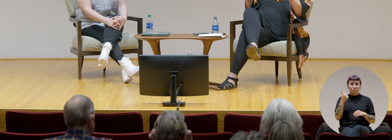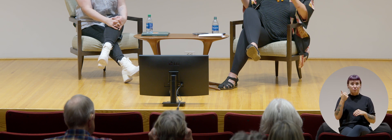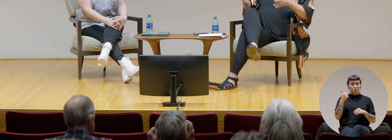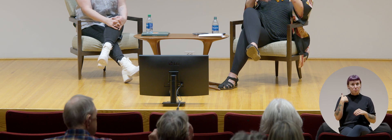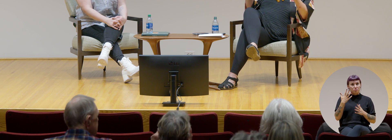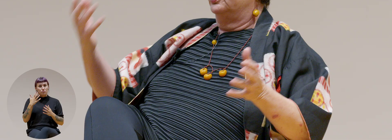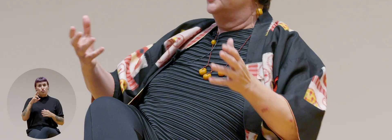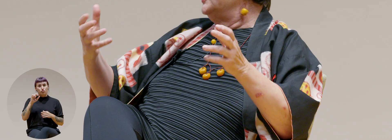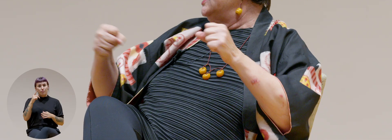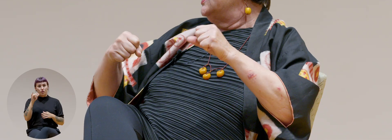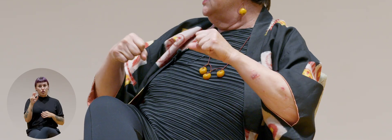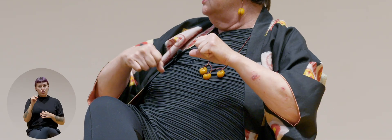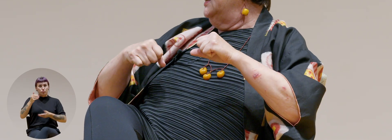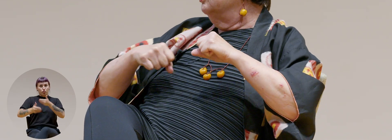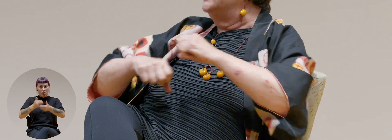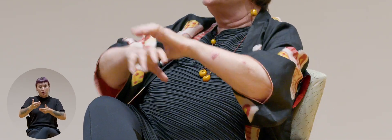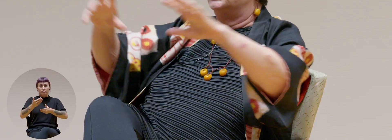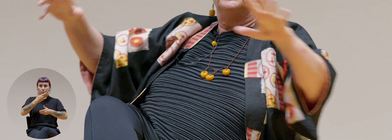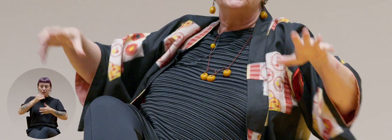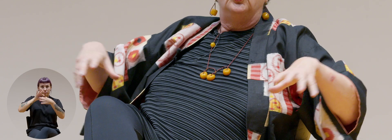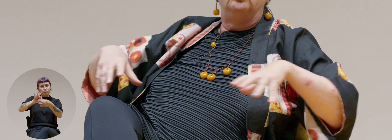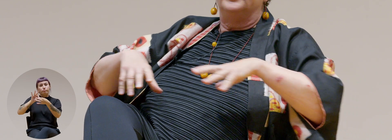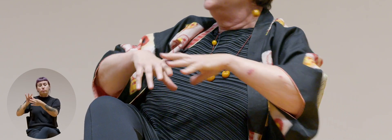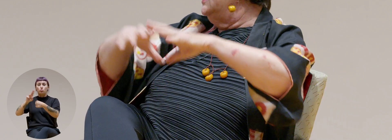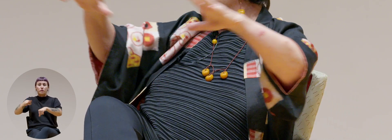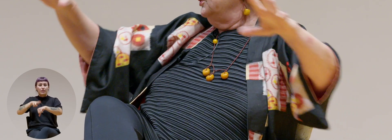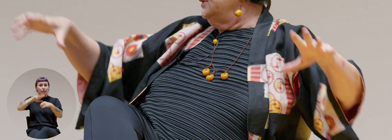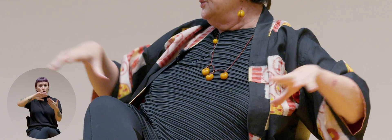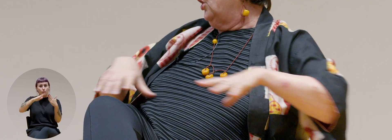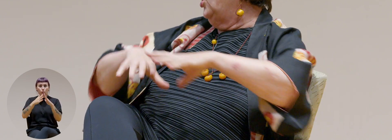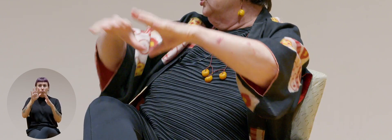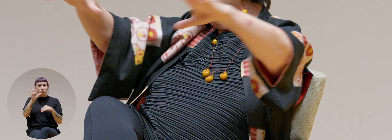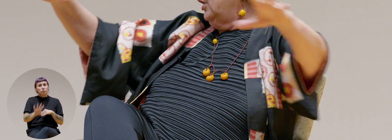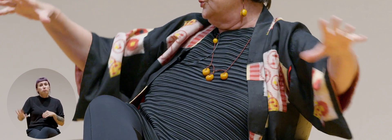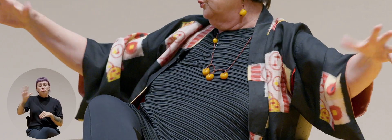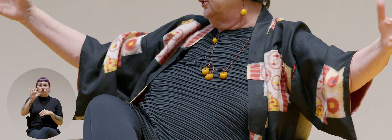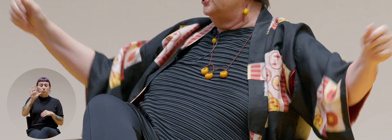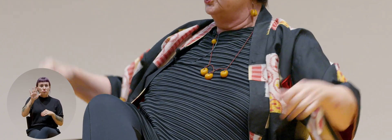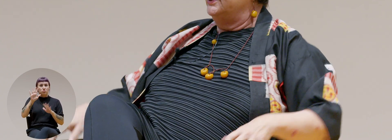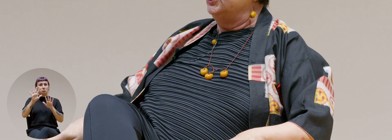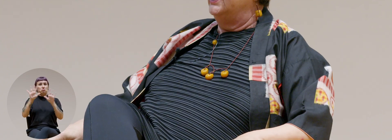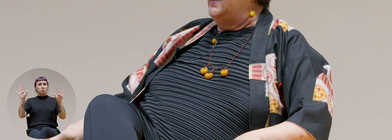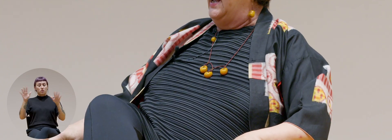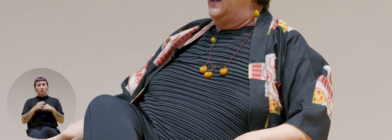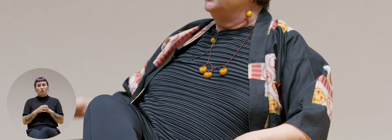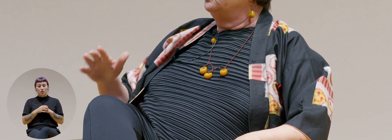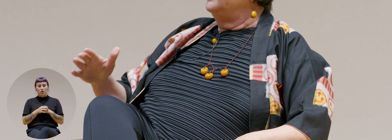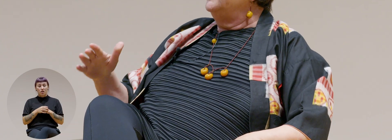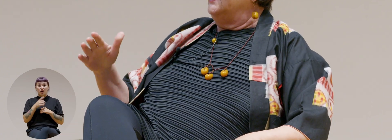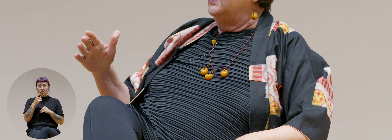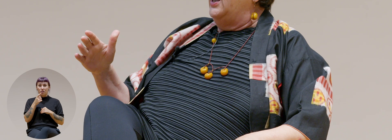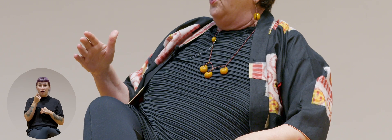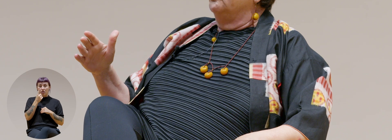standing repatriation processes and relationships with Native communities all across your larger region, it's